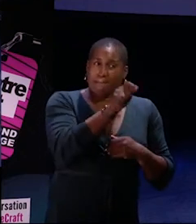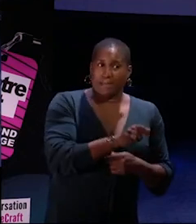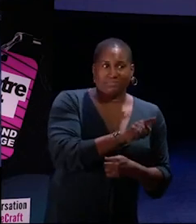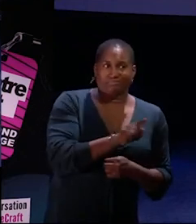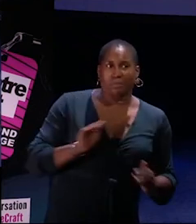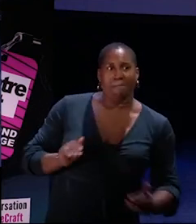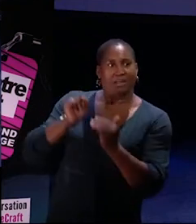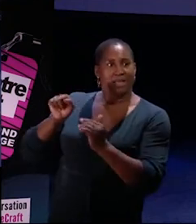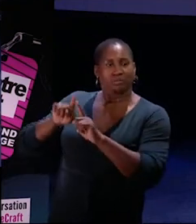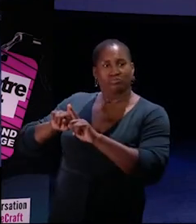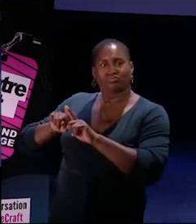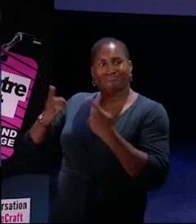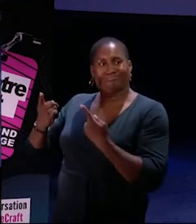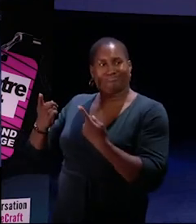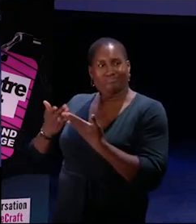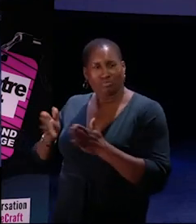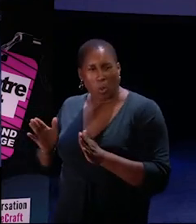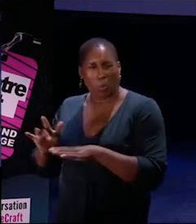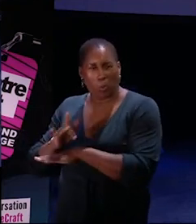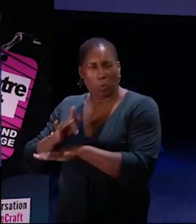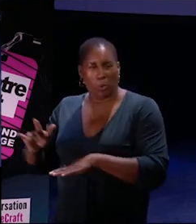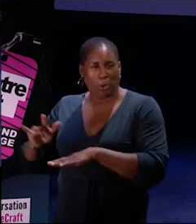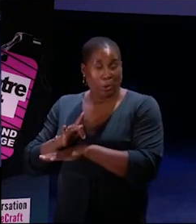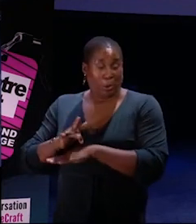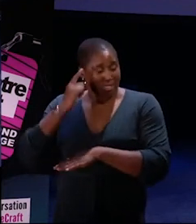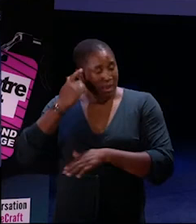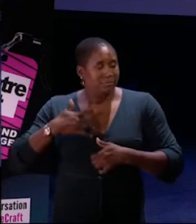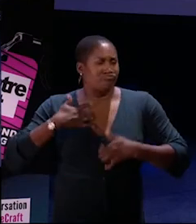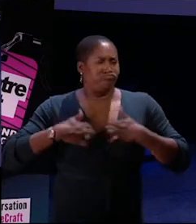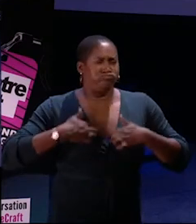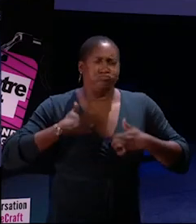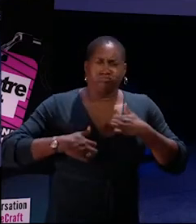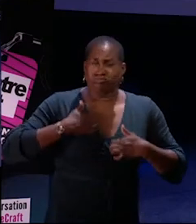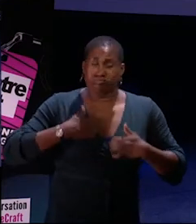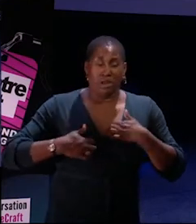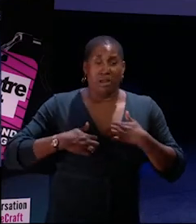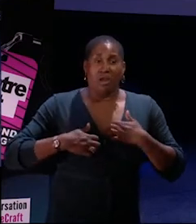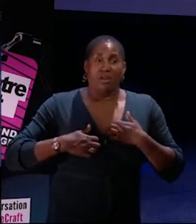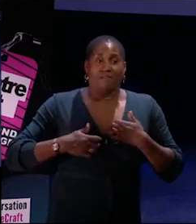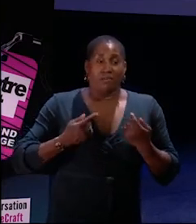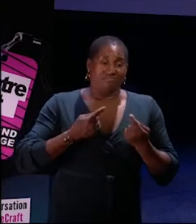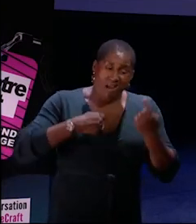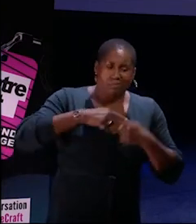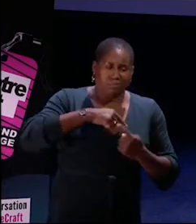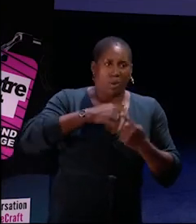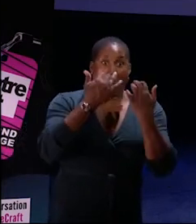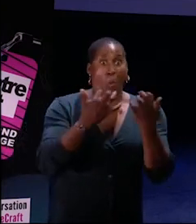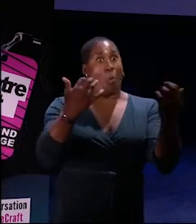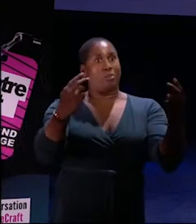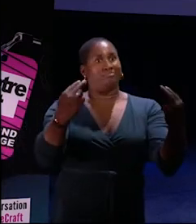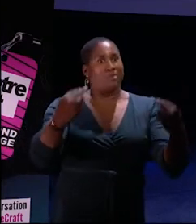really exciting, and it makes it a lot more, I think, interesting for audiences as much as for people you're working